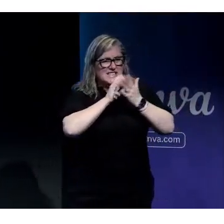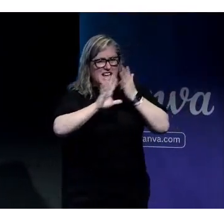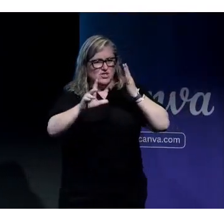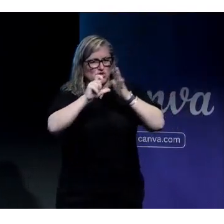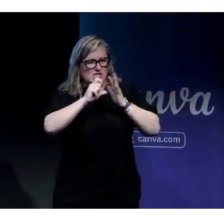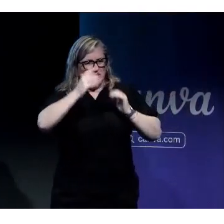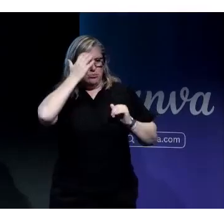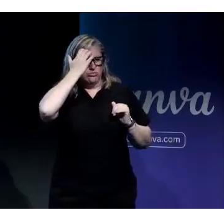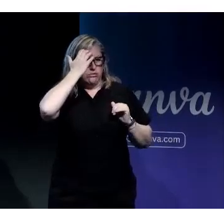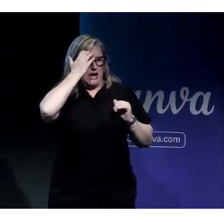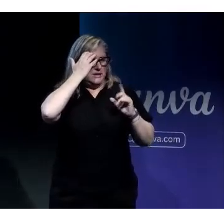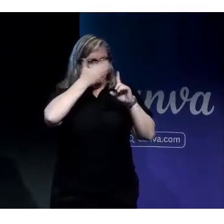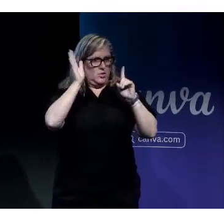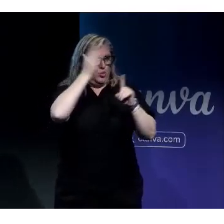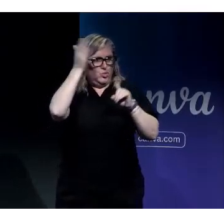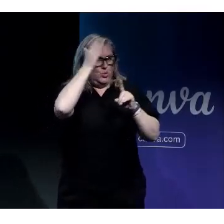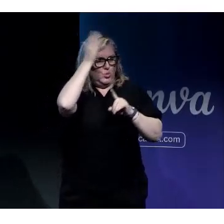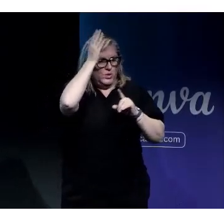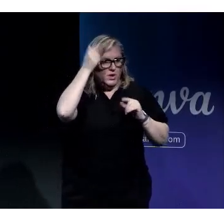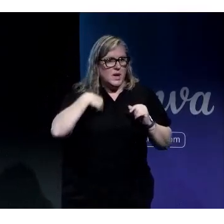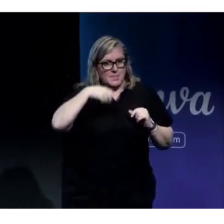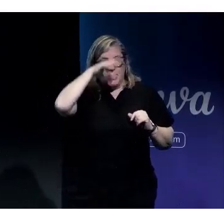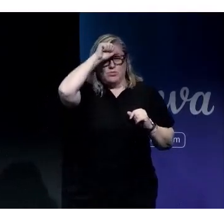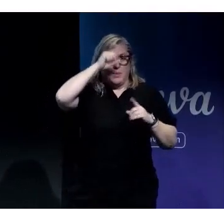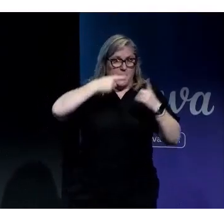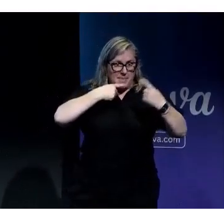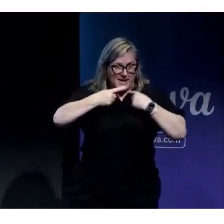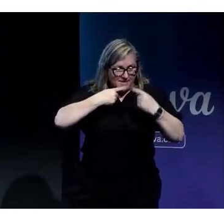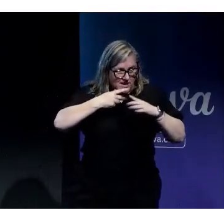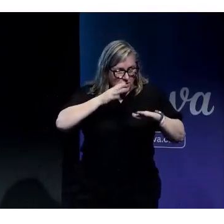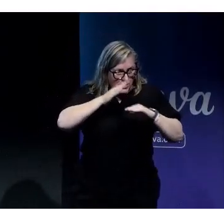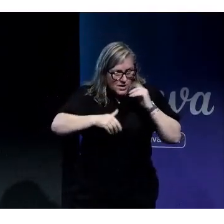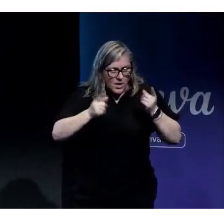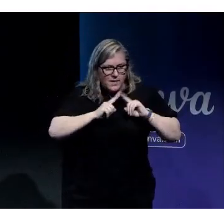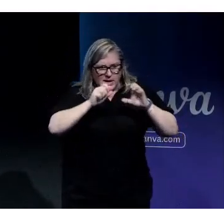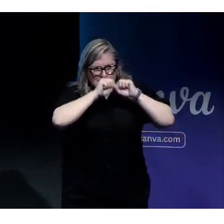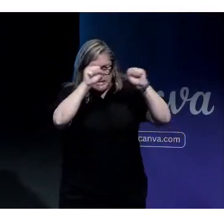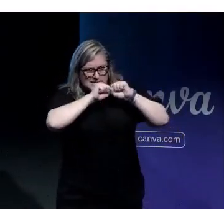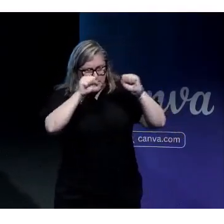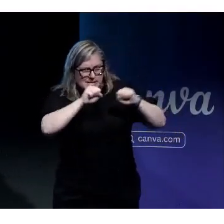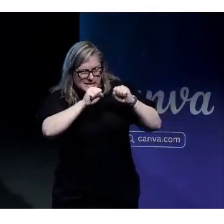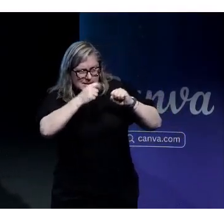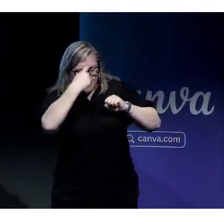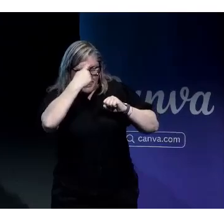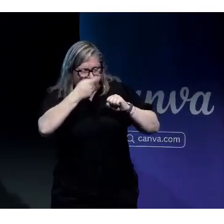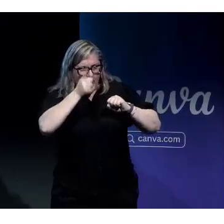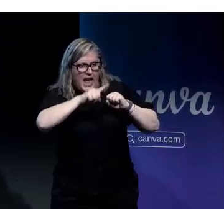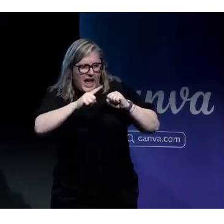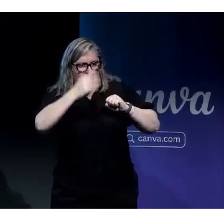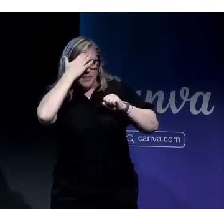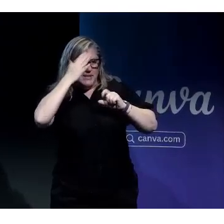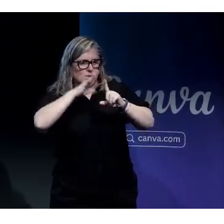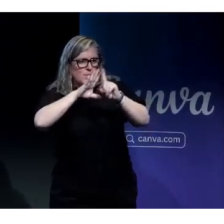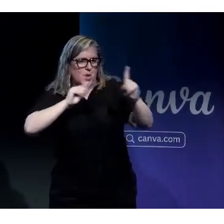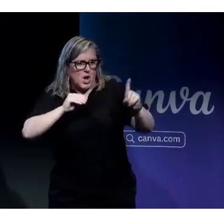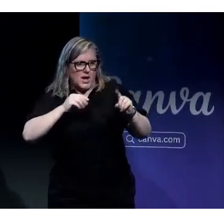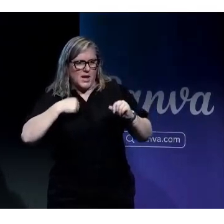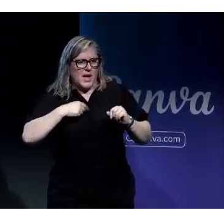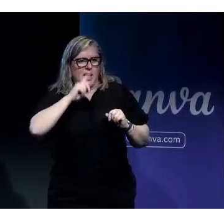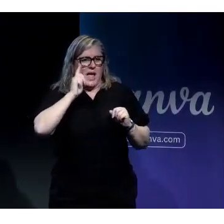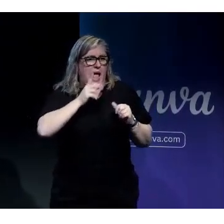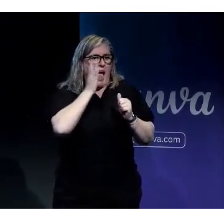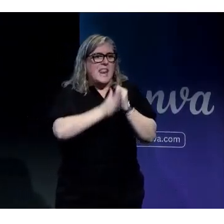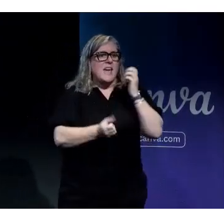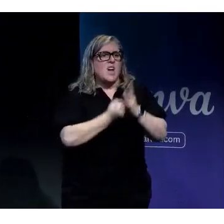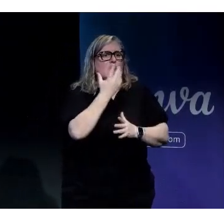I can only ever remember information based on systems thinking and mental models. Basically, I never grew out of saying, but why,